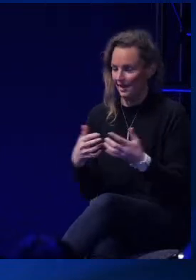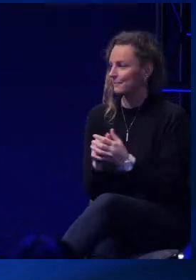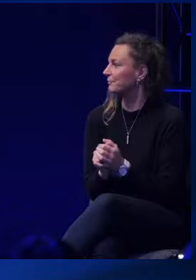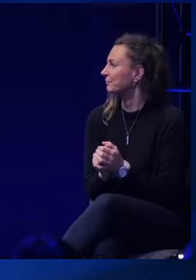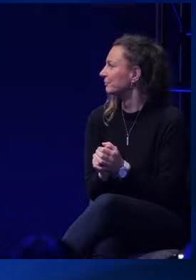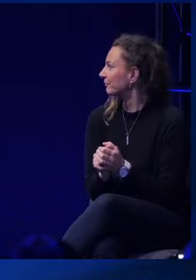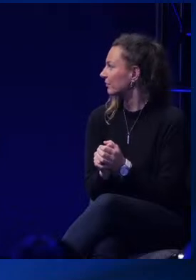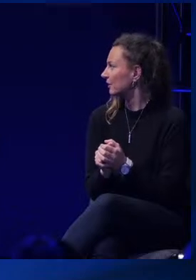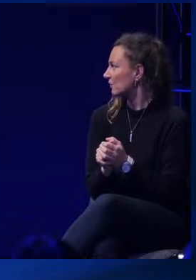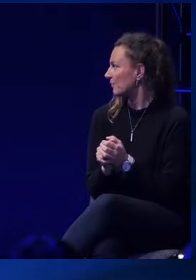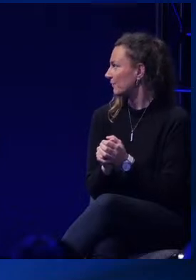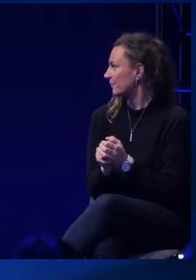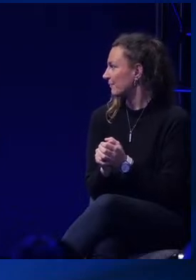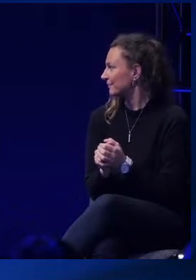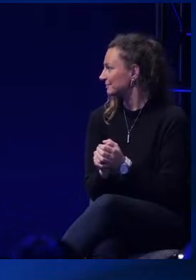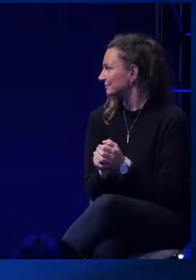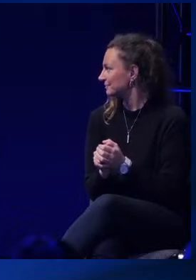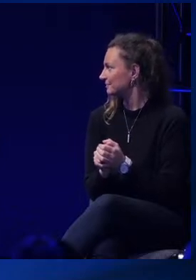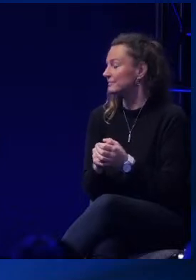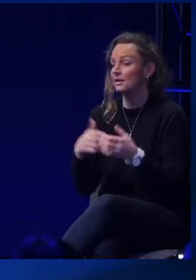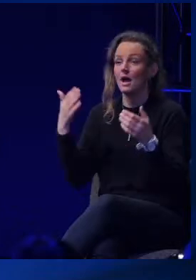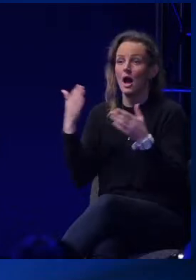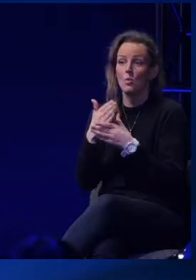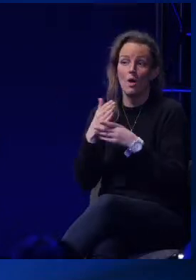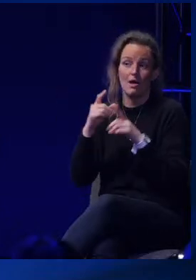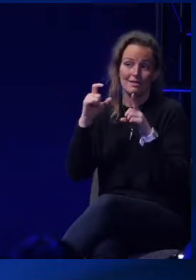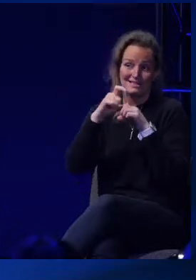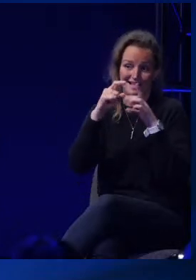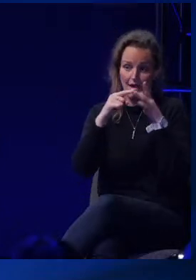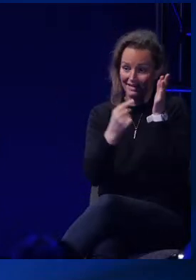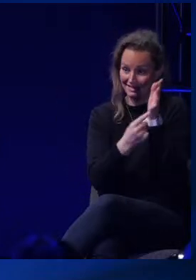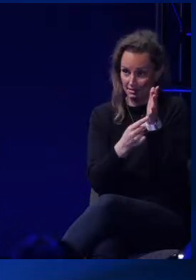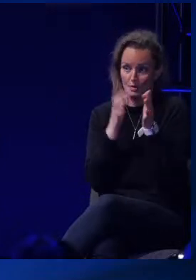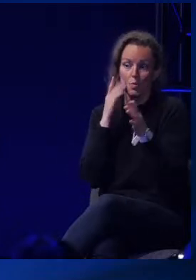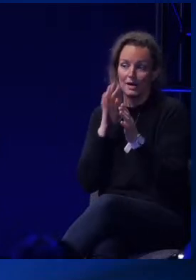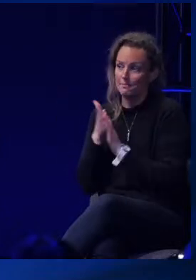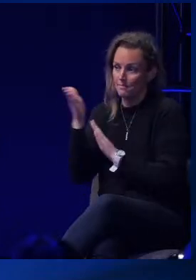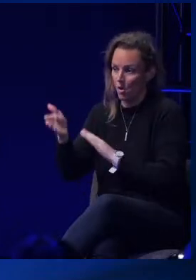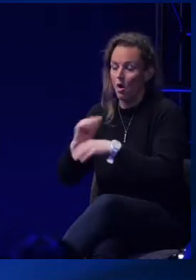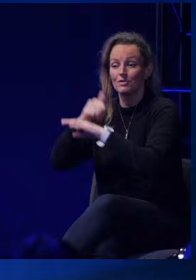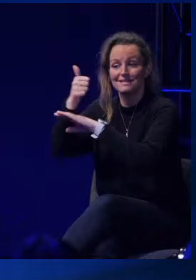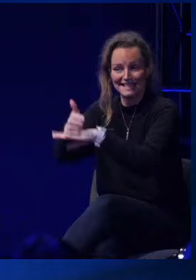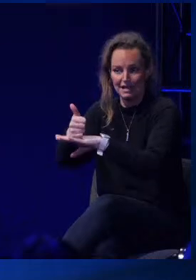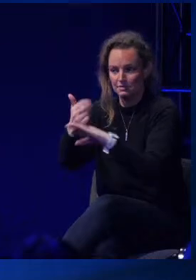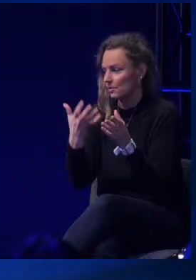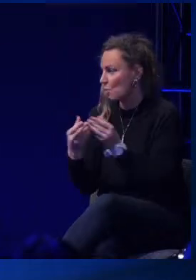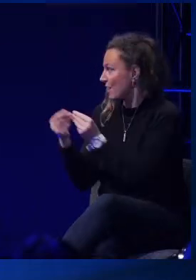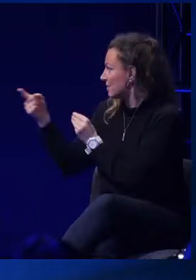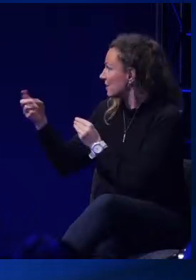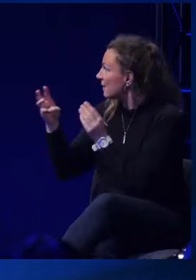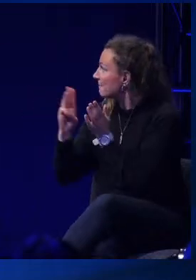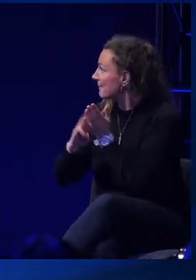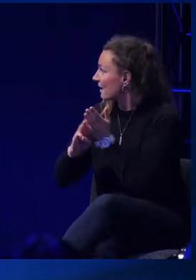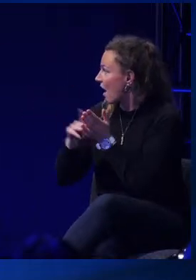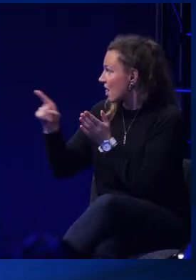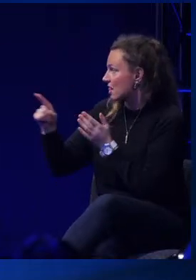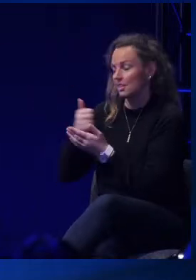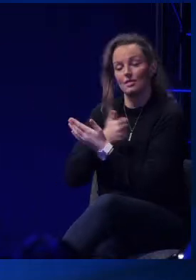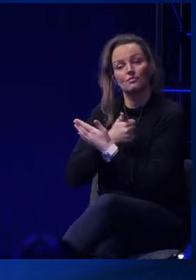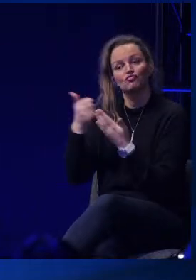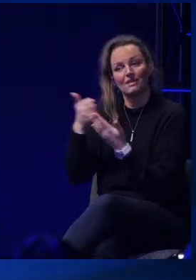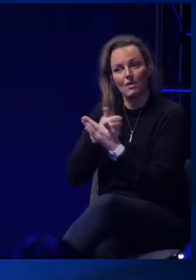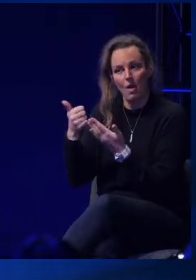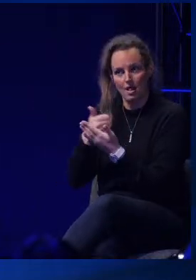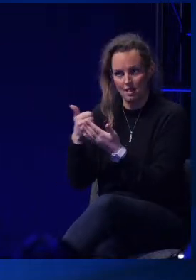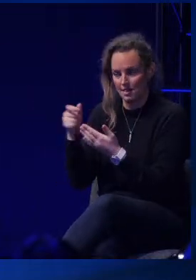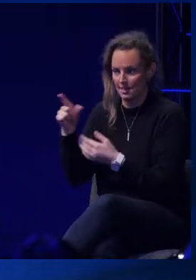And yeah, I work as a DIT on set with Mikhail often, because actually that's Mikhail